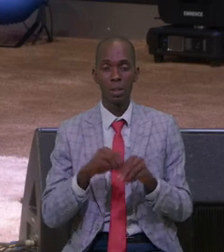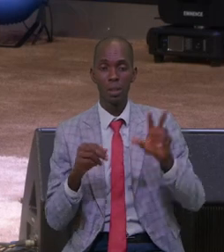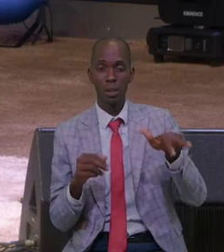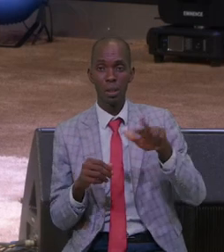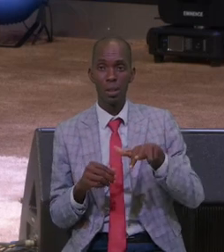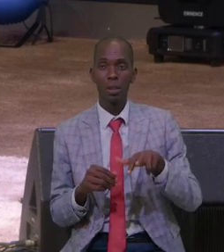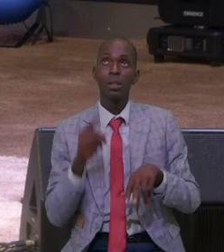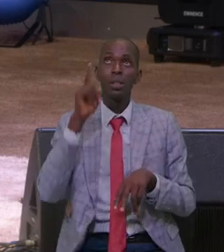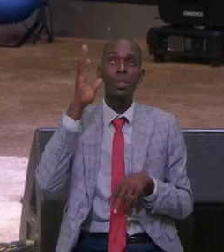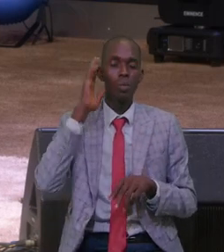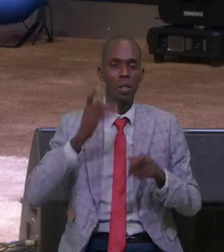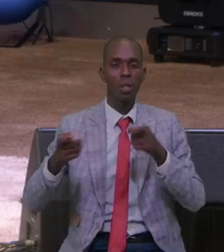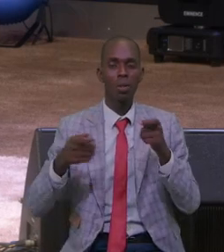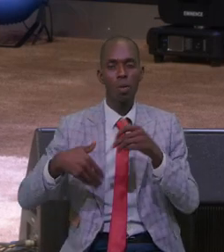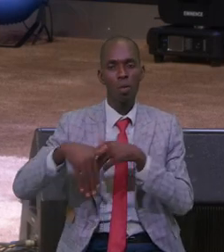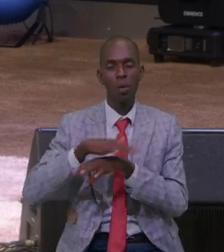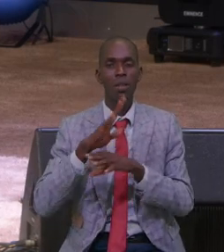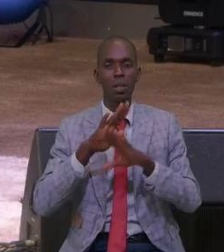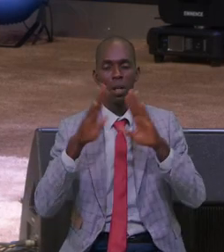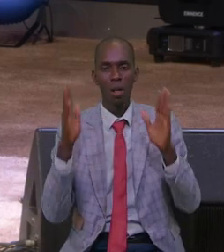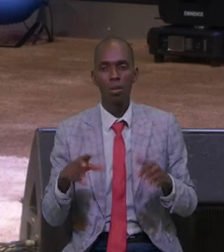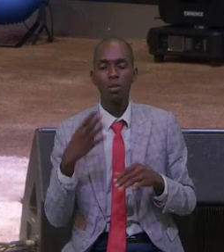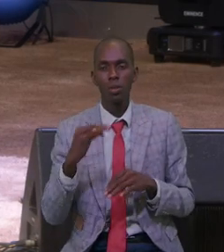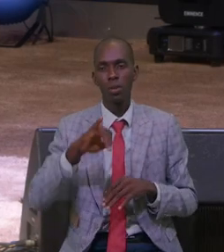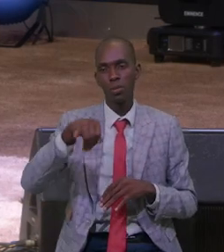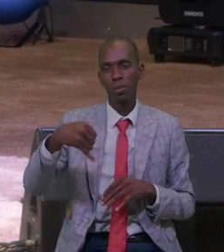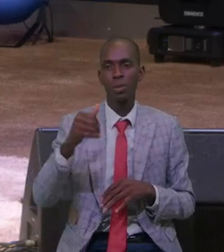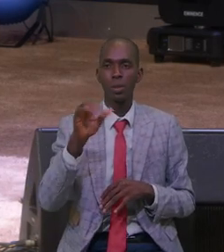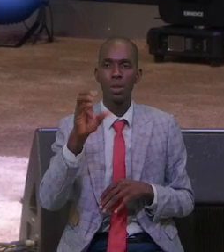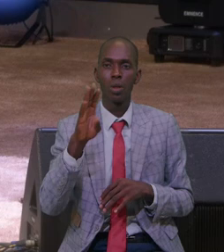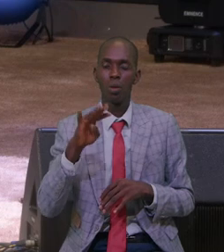reign over the house of Jacob forever,